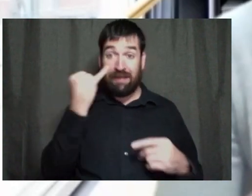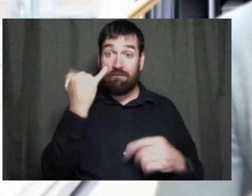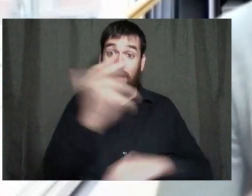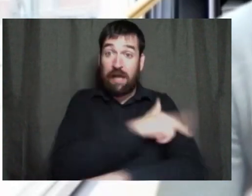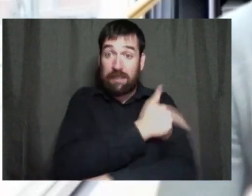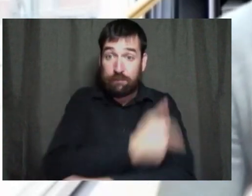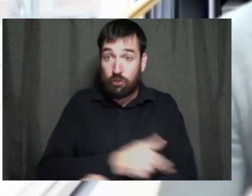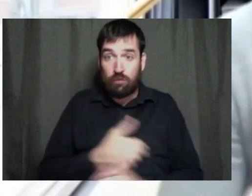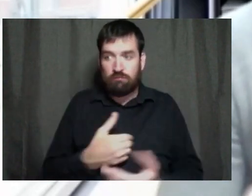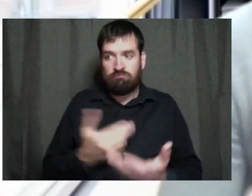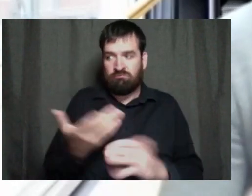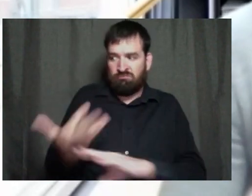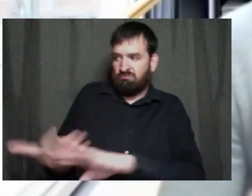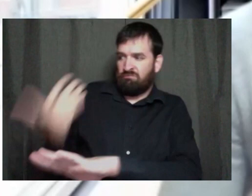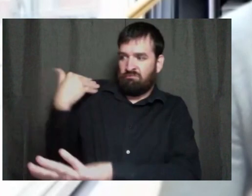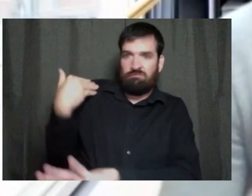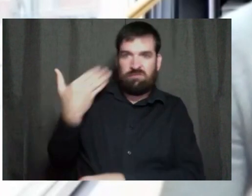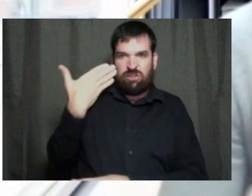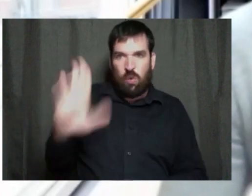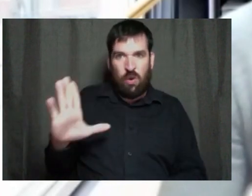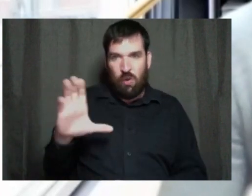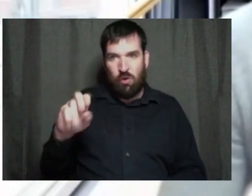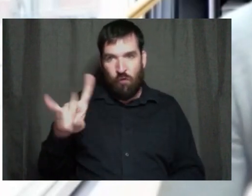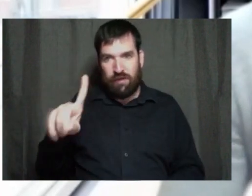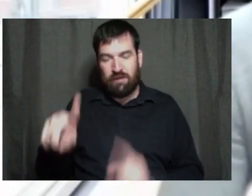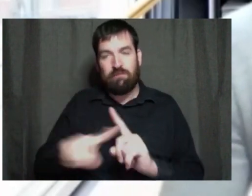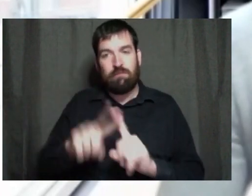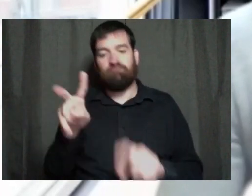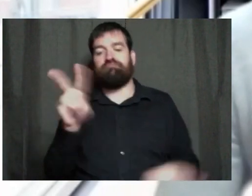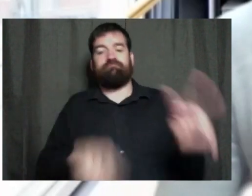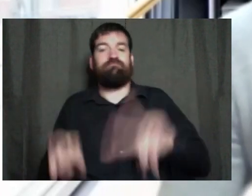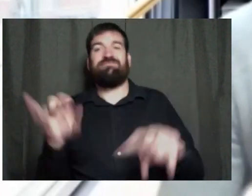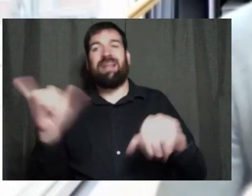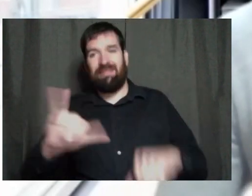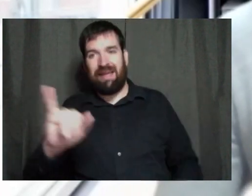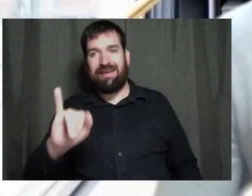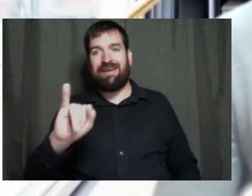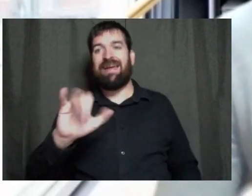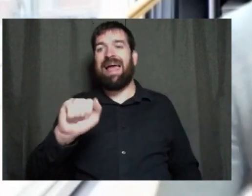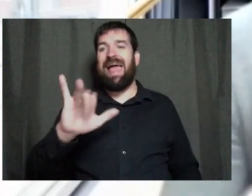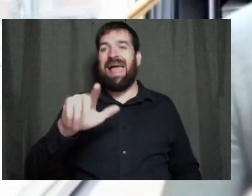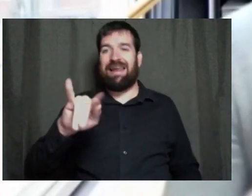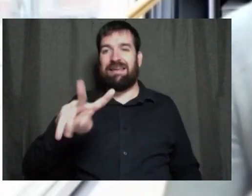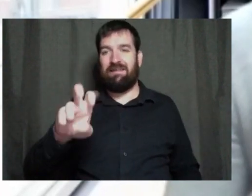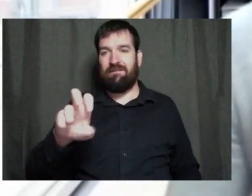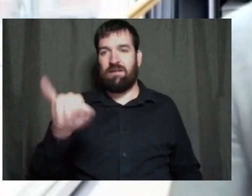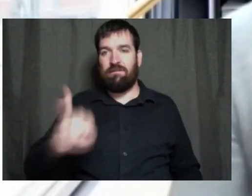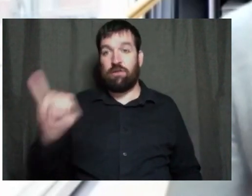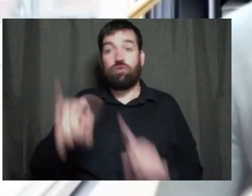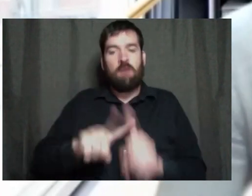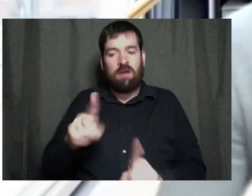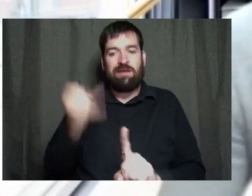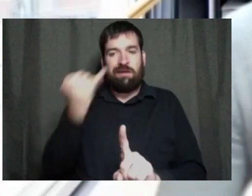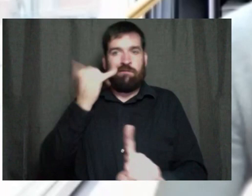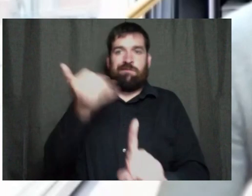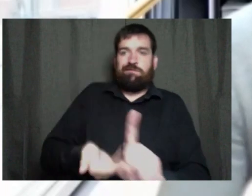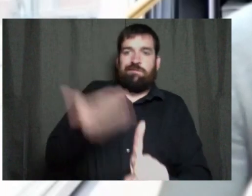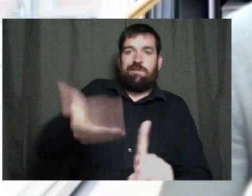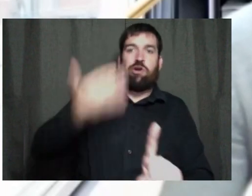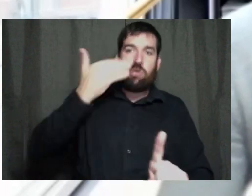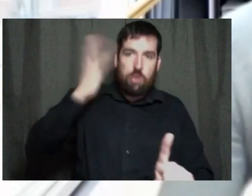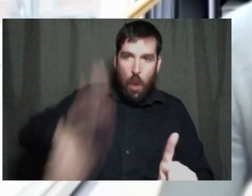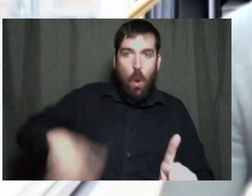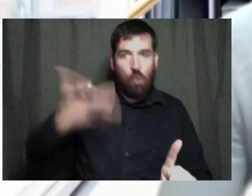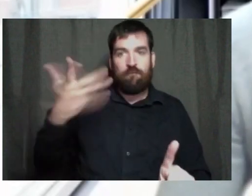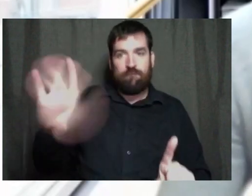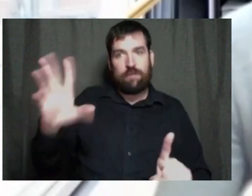COVID previously, we treat it as if it were their active infection and isolate them. However, if she knows that she tested positive